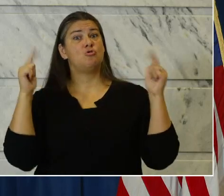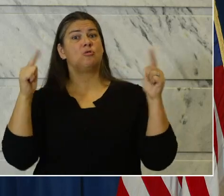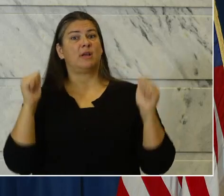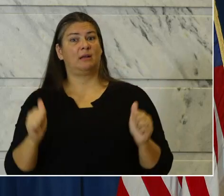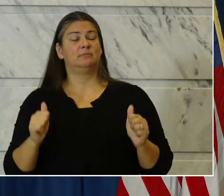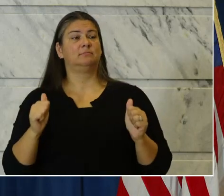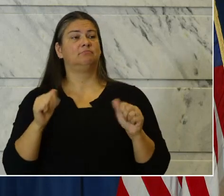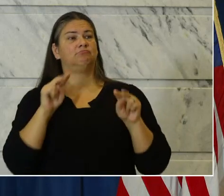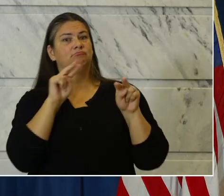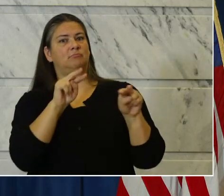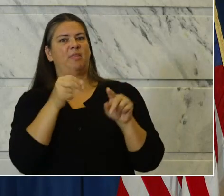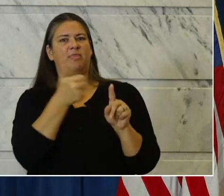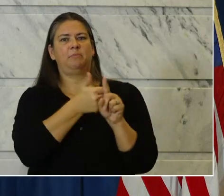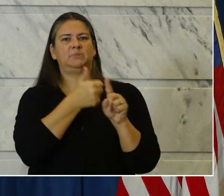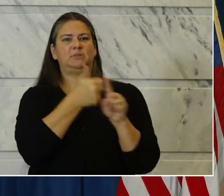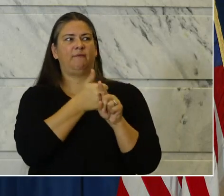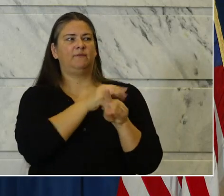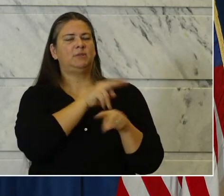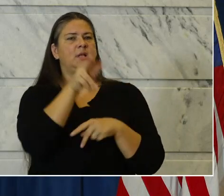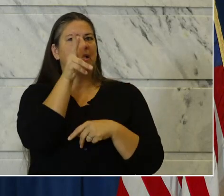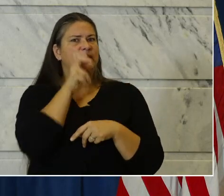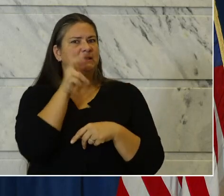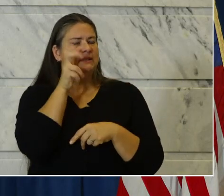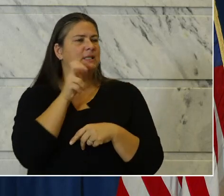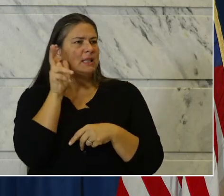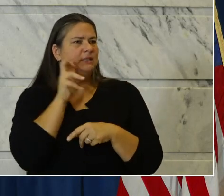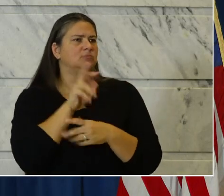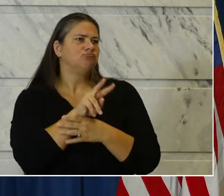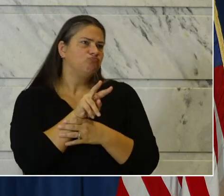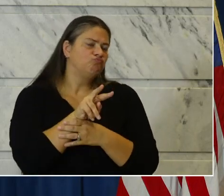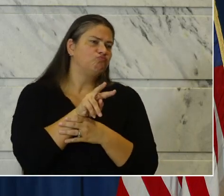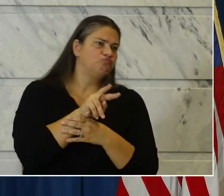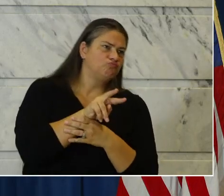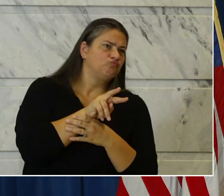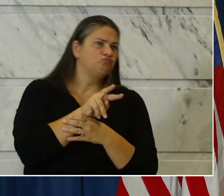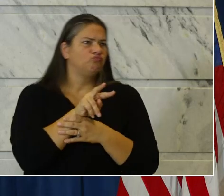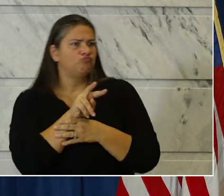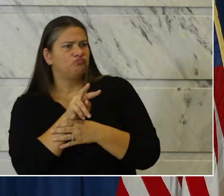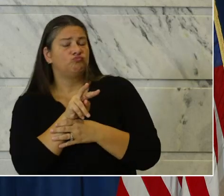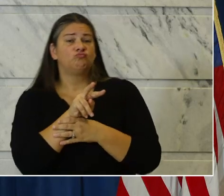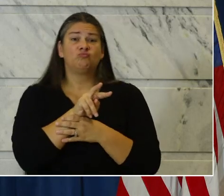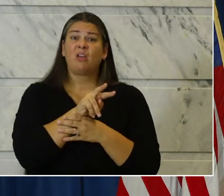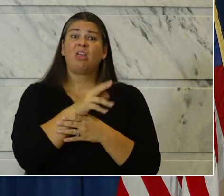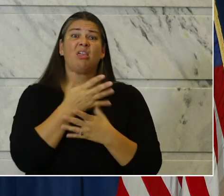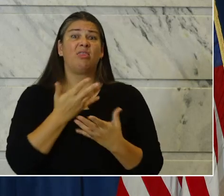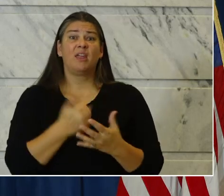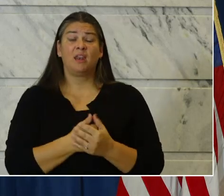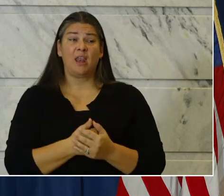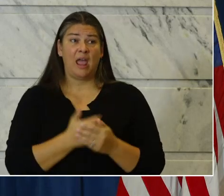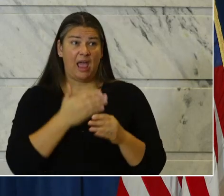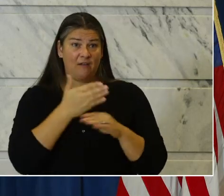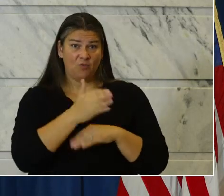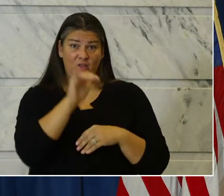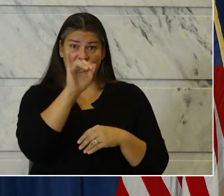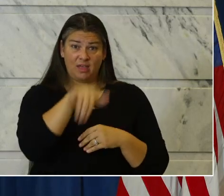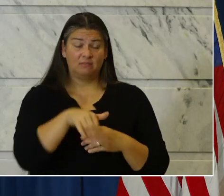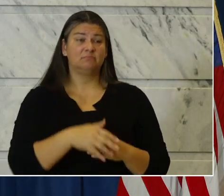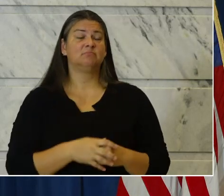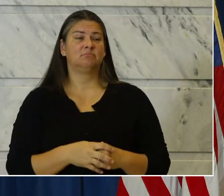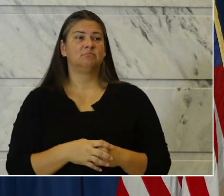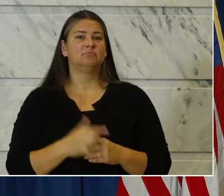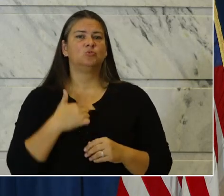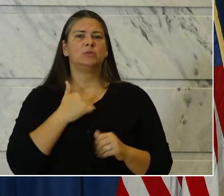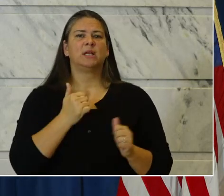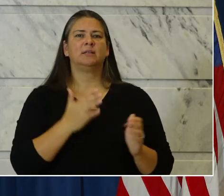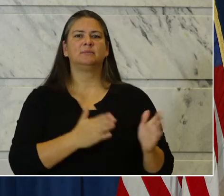for themselves. We'll know exactly what was presented, and then we can have this conversation based on